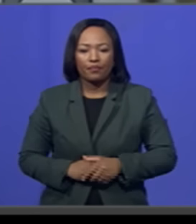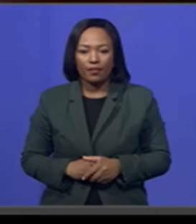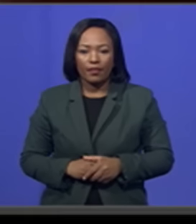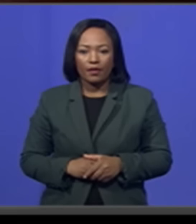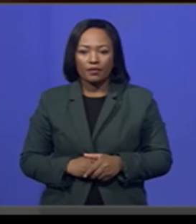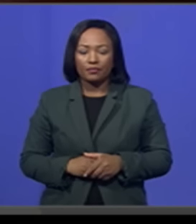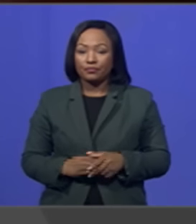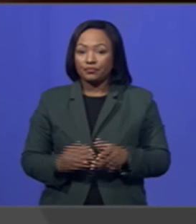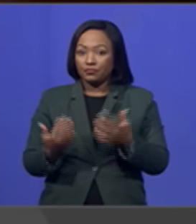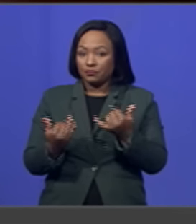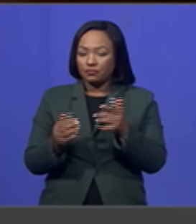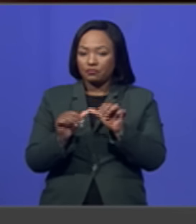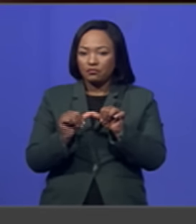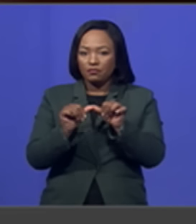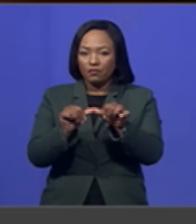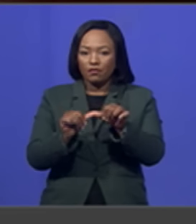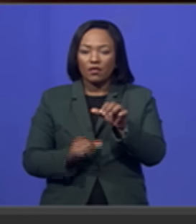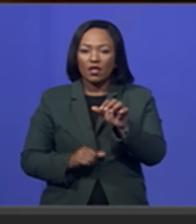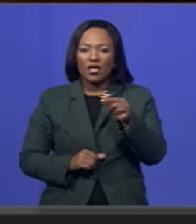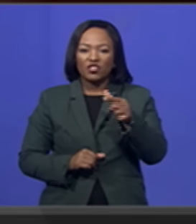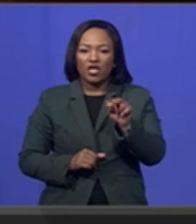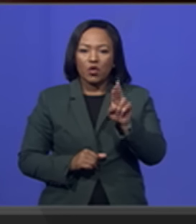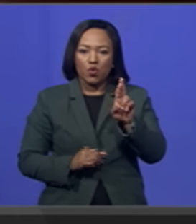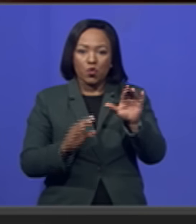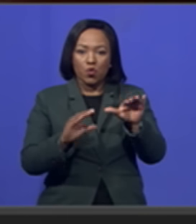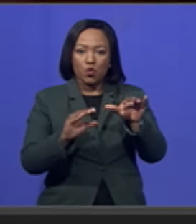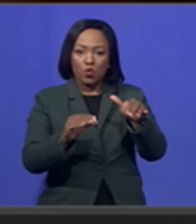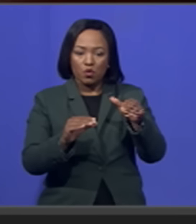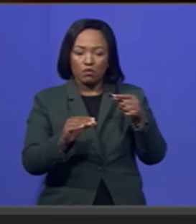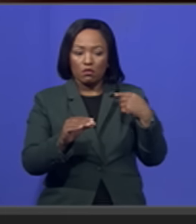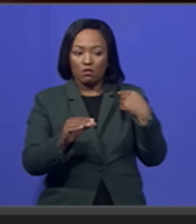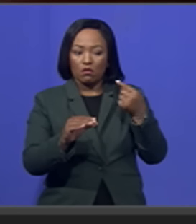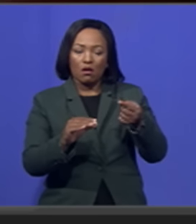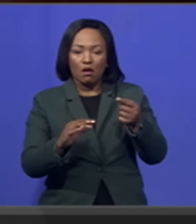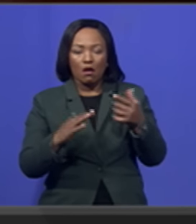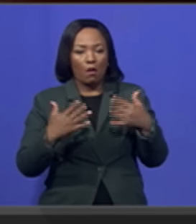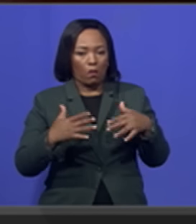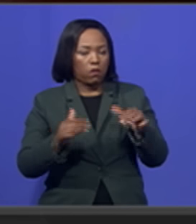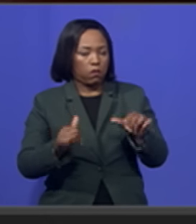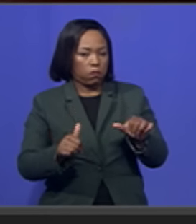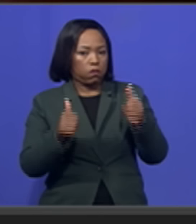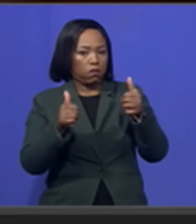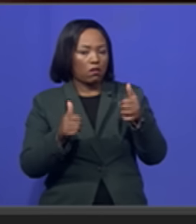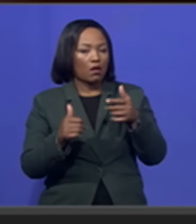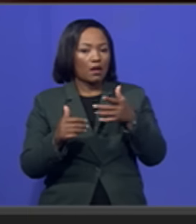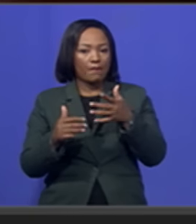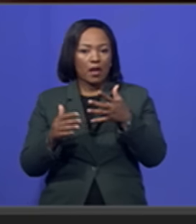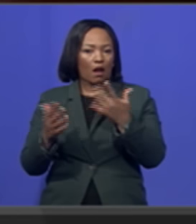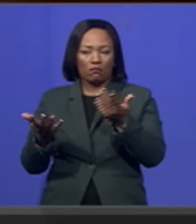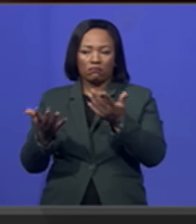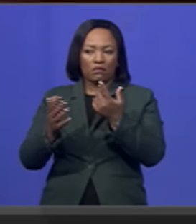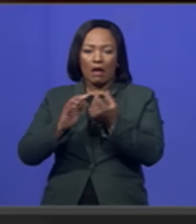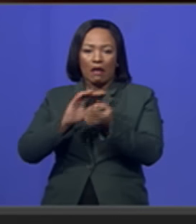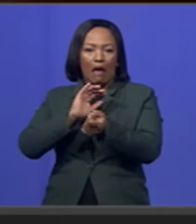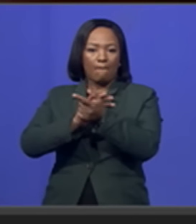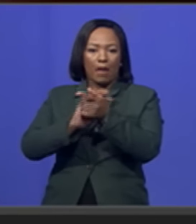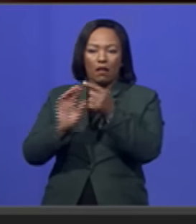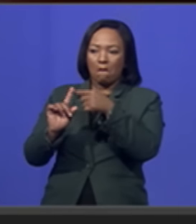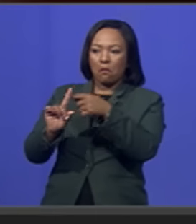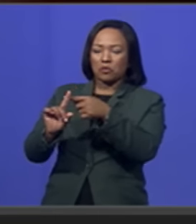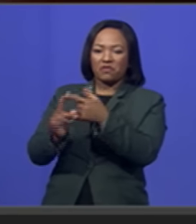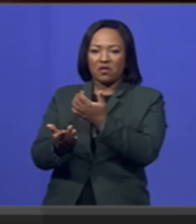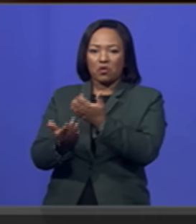that the Government of National Unity has been on. It's no coincidence that these upgrades have taken place in the wake